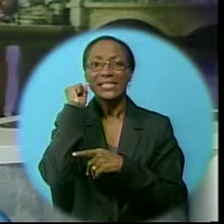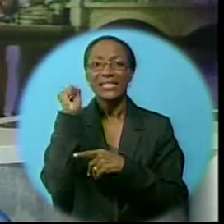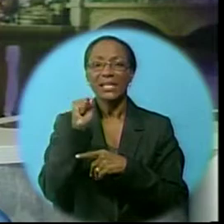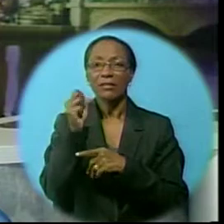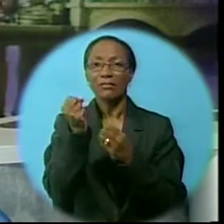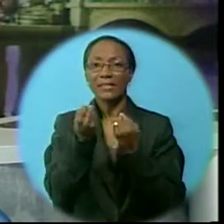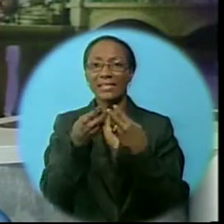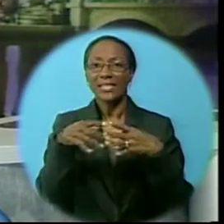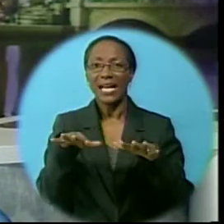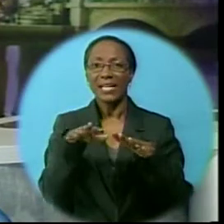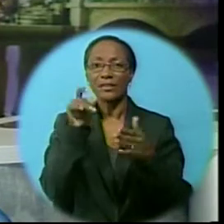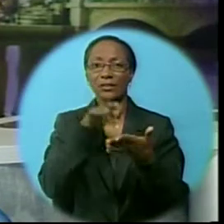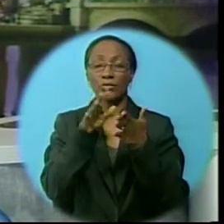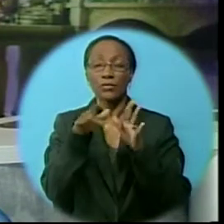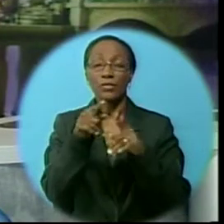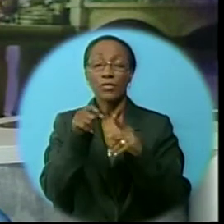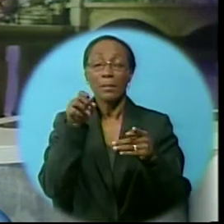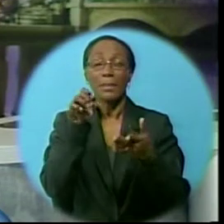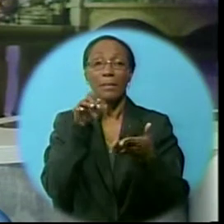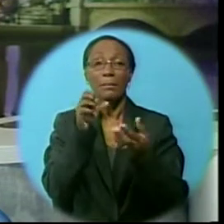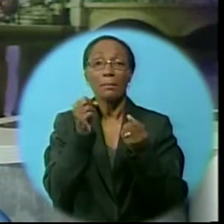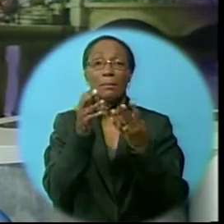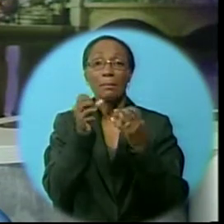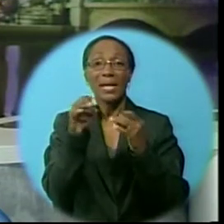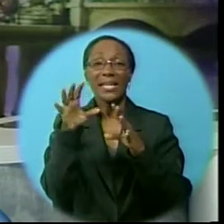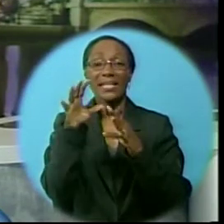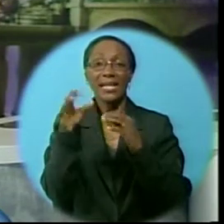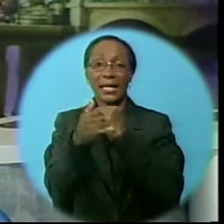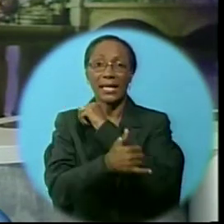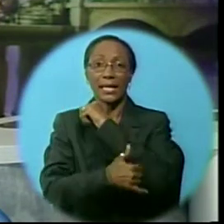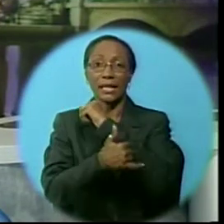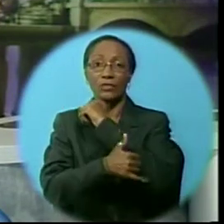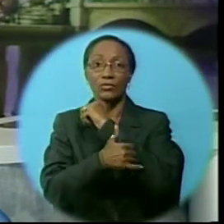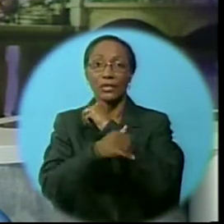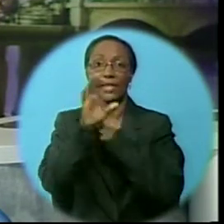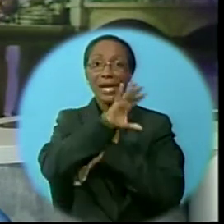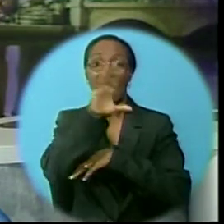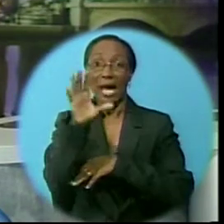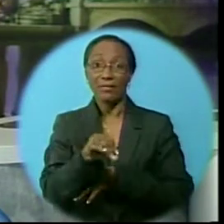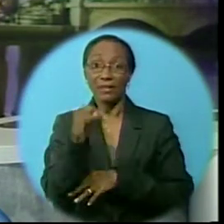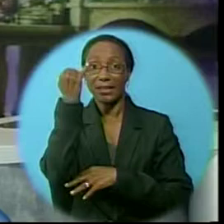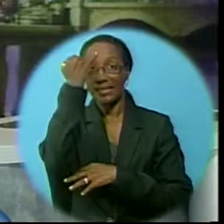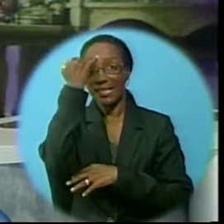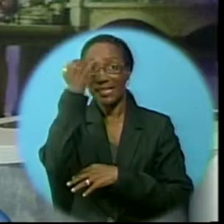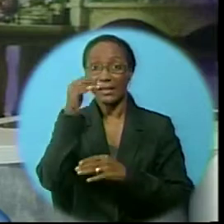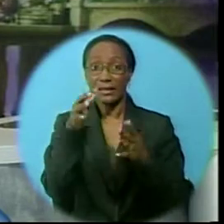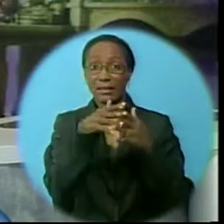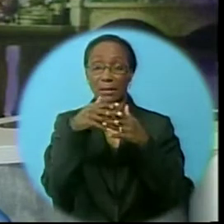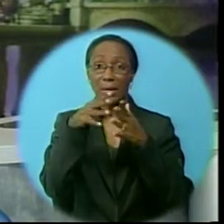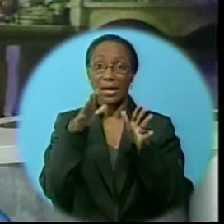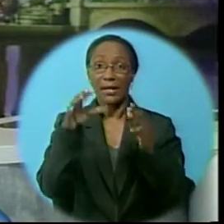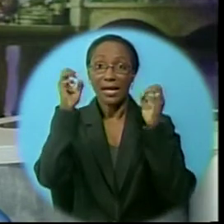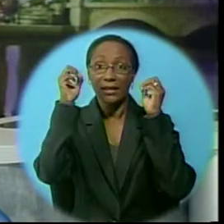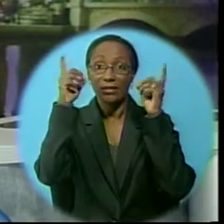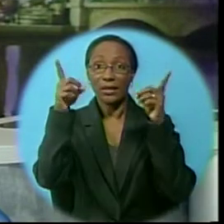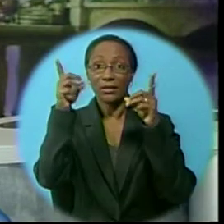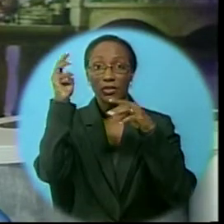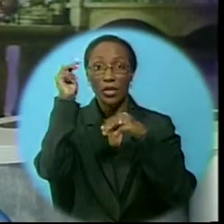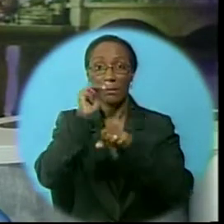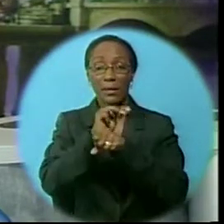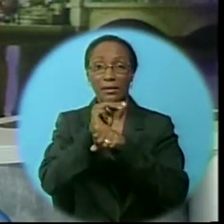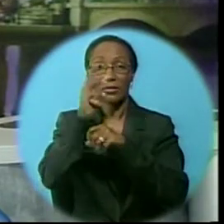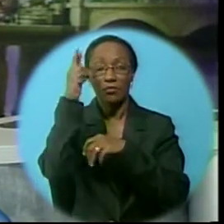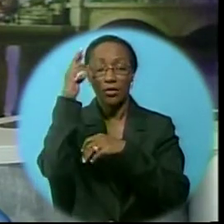from several countries studying here, including Africans, Indians and Americans. Education Minister Ronald Jones is happy about